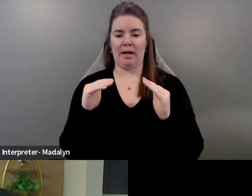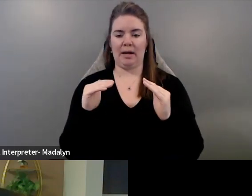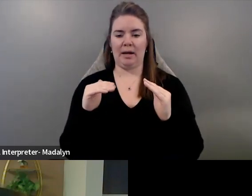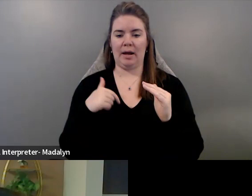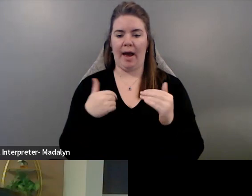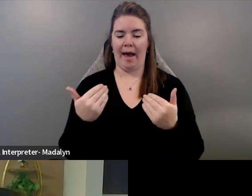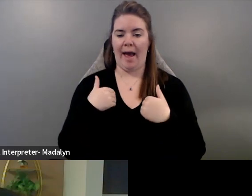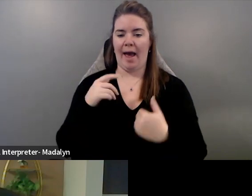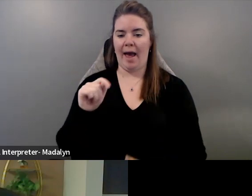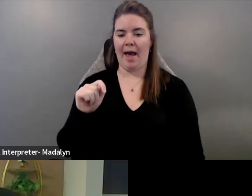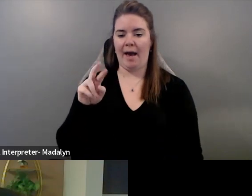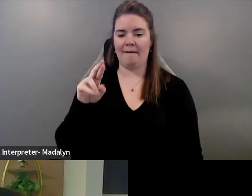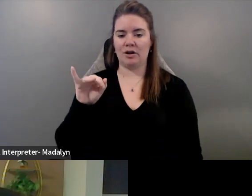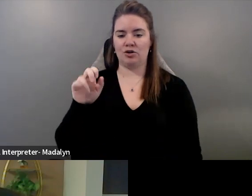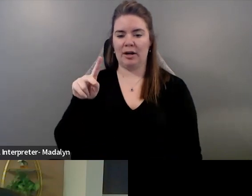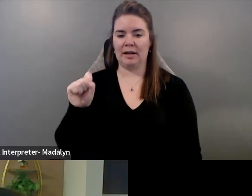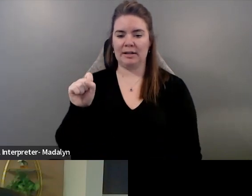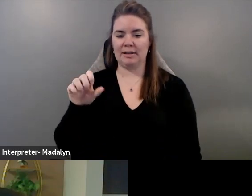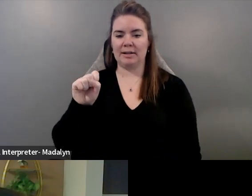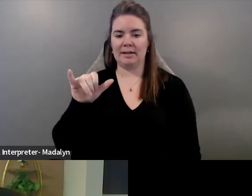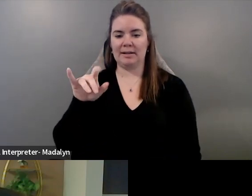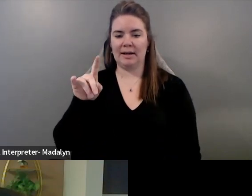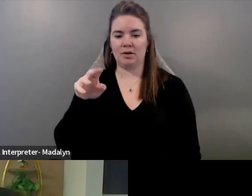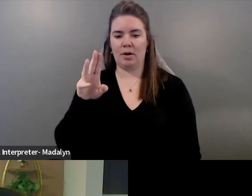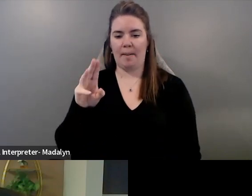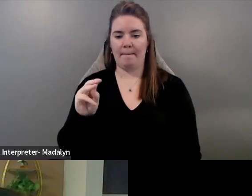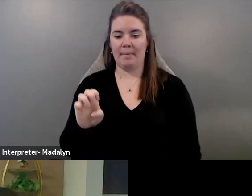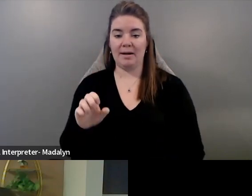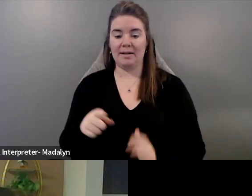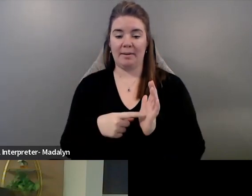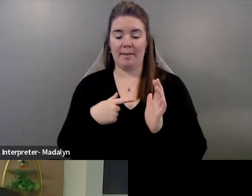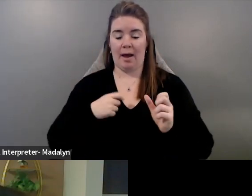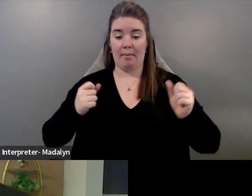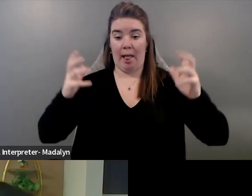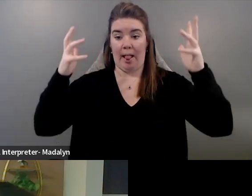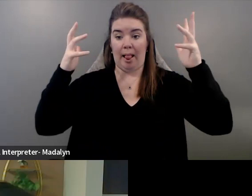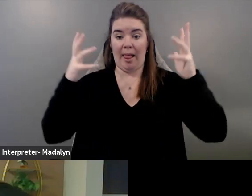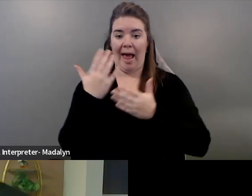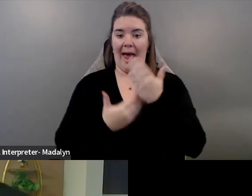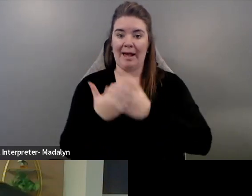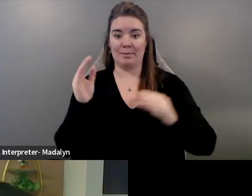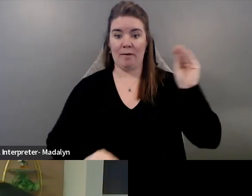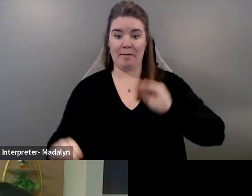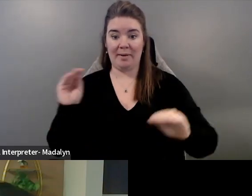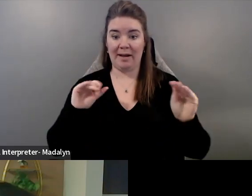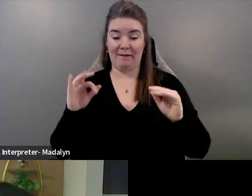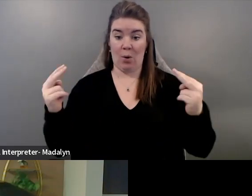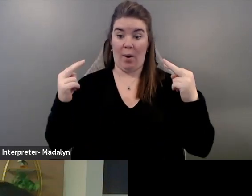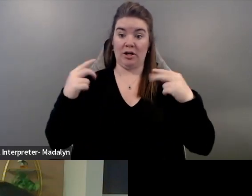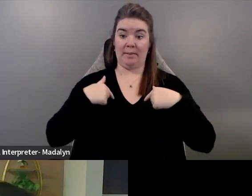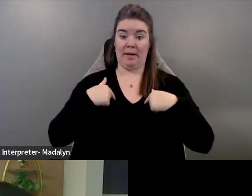So every so often I'm throwing up jazz hands and all kinds of crazy stuff. So those of you that are watching me and wondering,